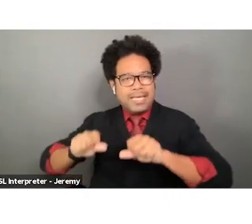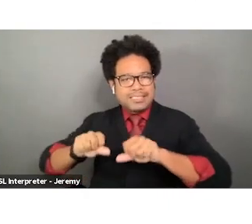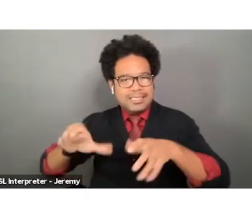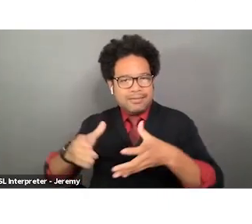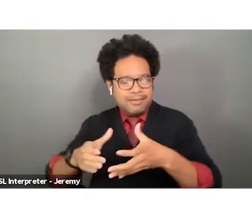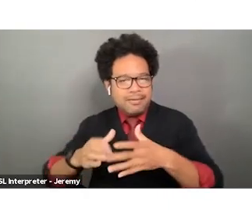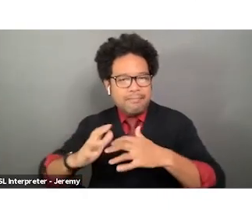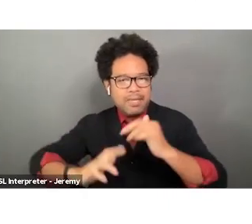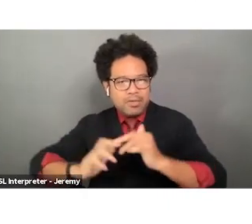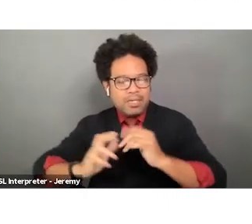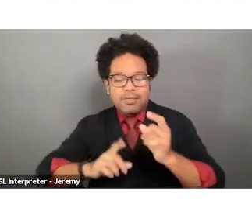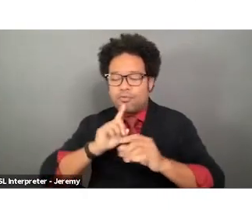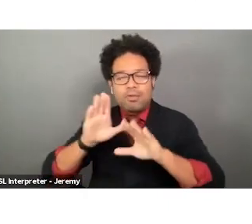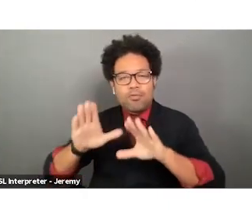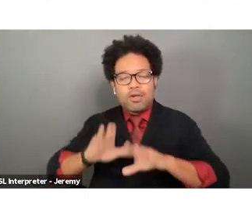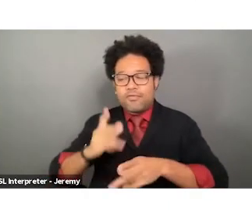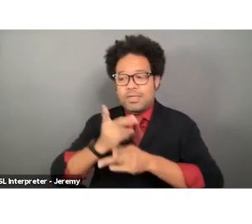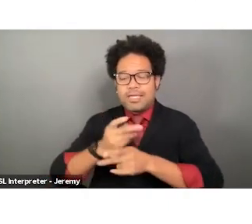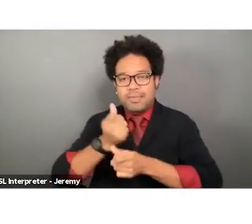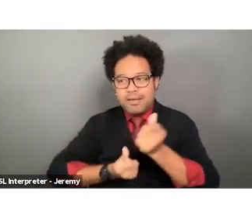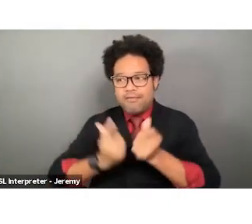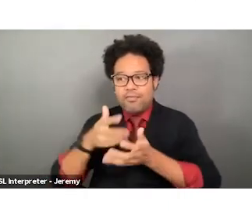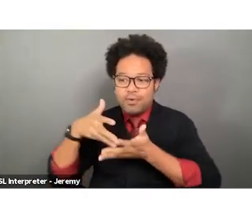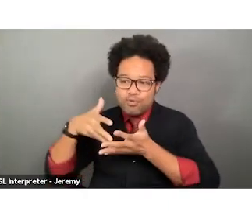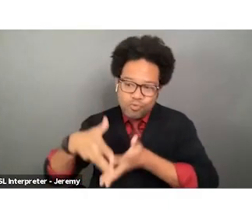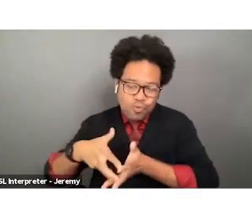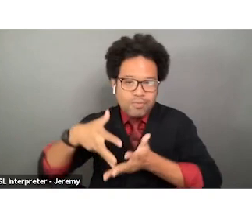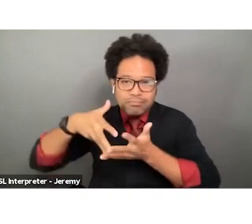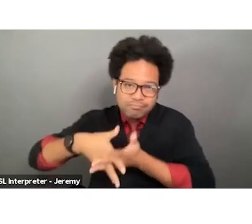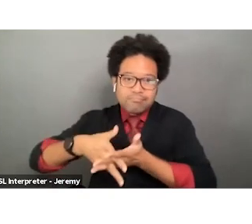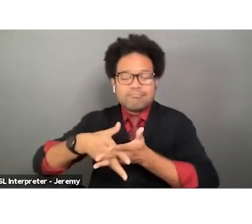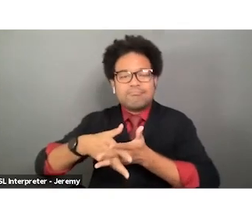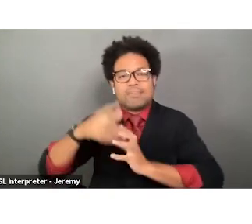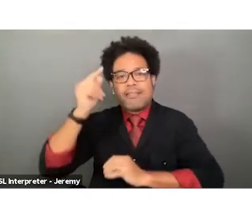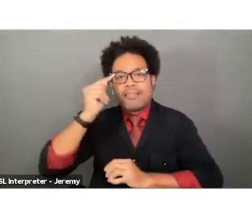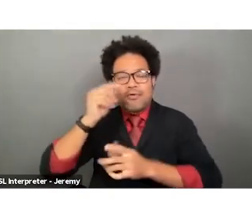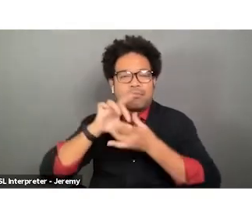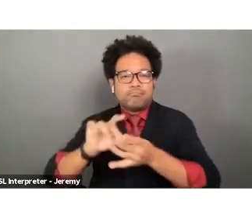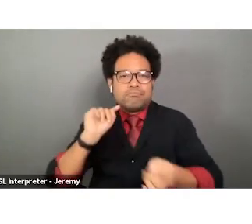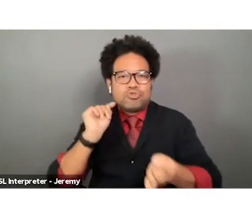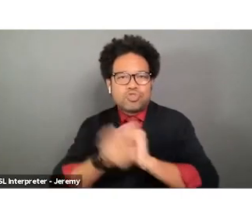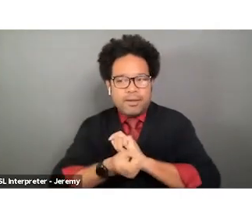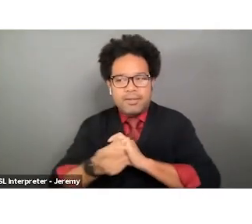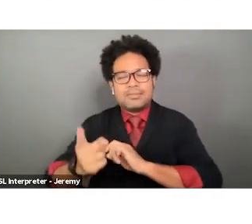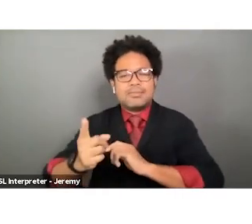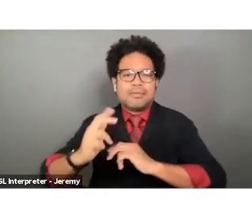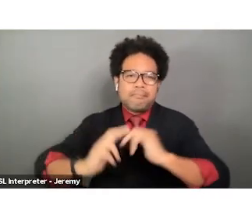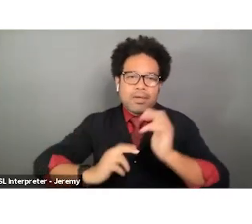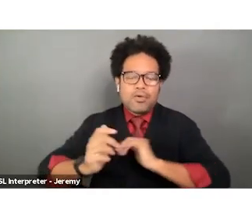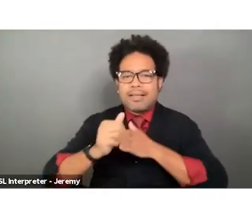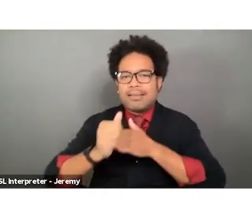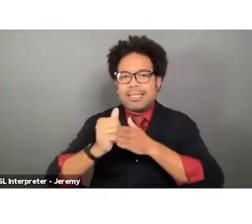really wonderful at keeping everyone grounded in a theory of change. They were really wonderful at building leadership